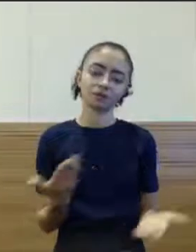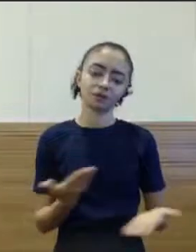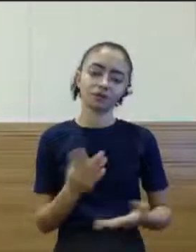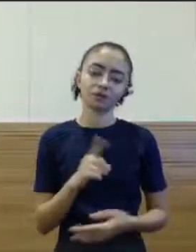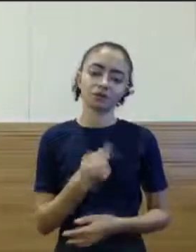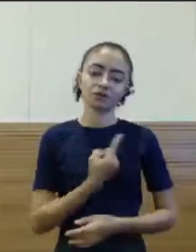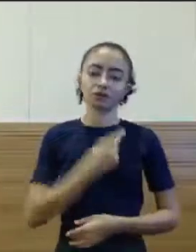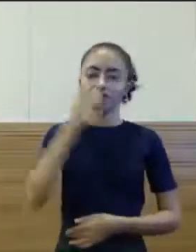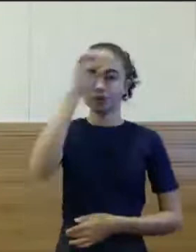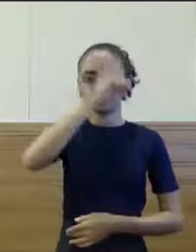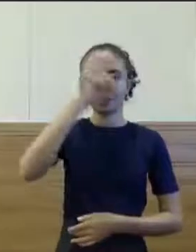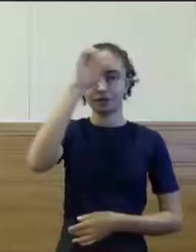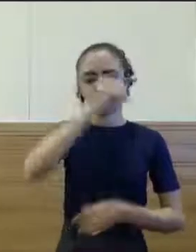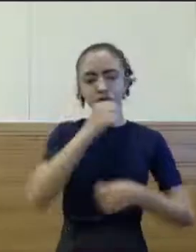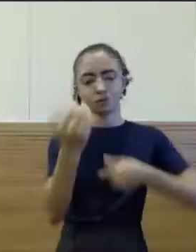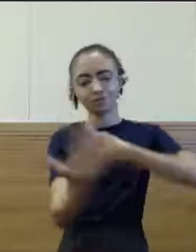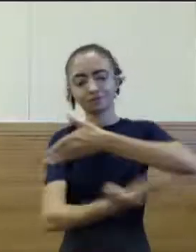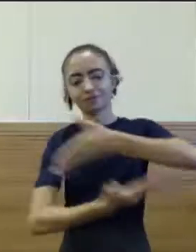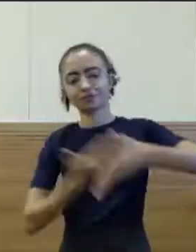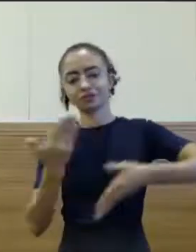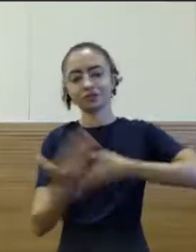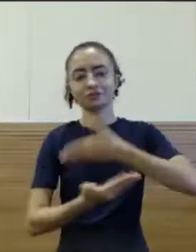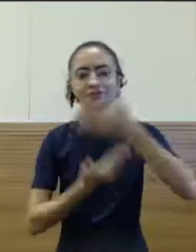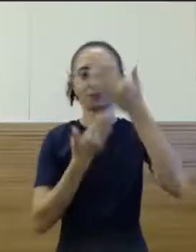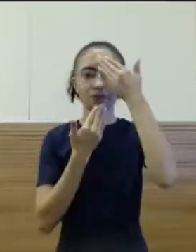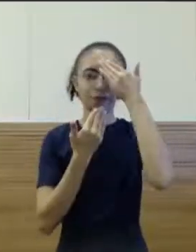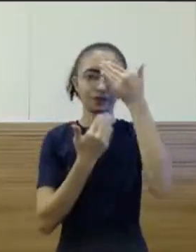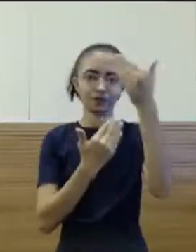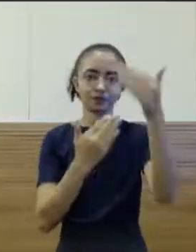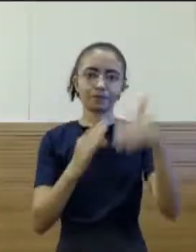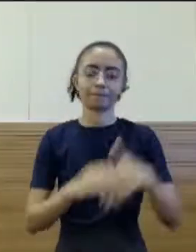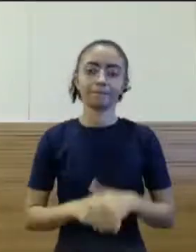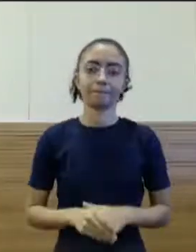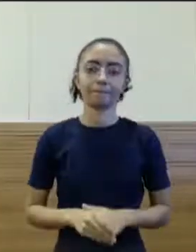certainly we'll learn a lot from your experience. Thank you very much.